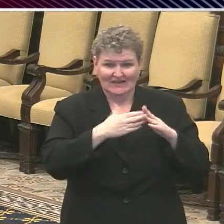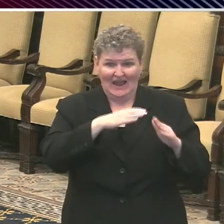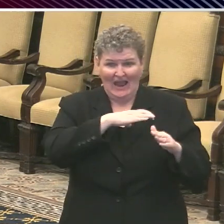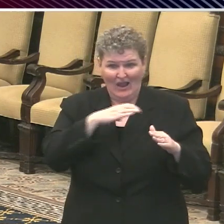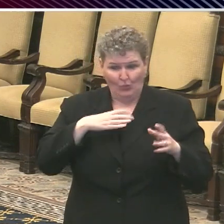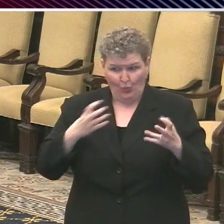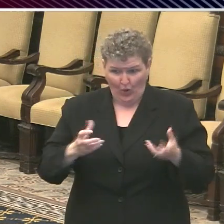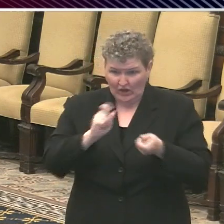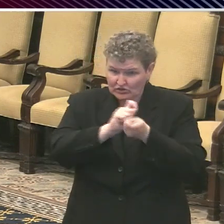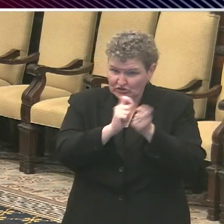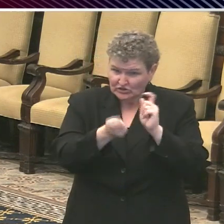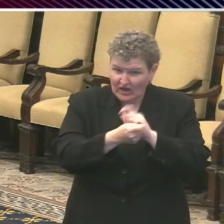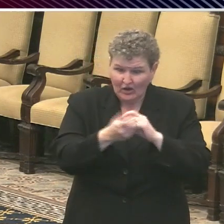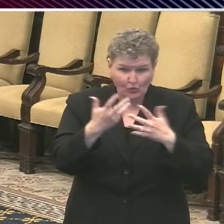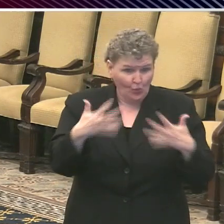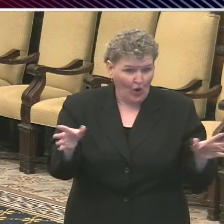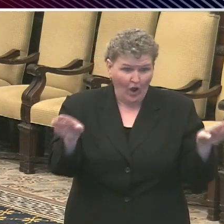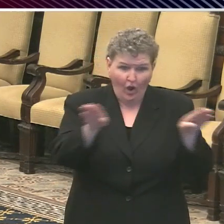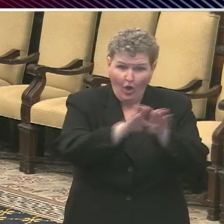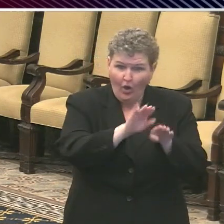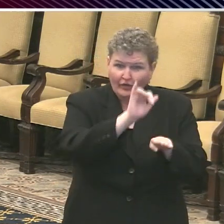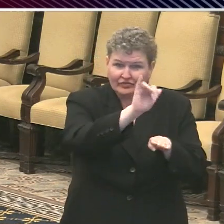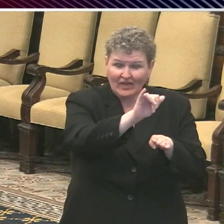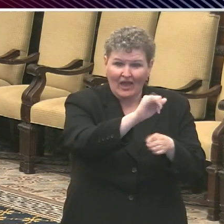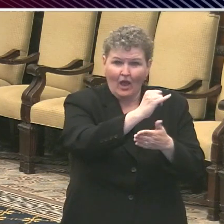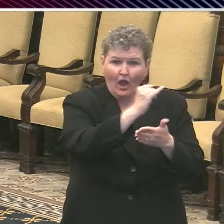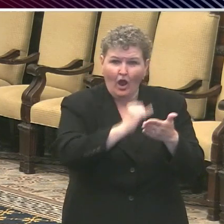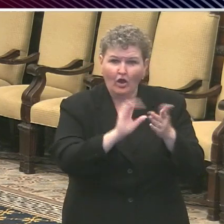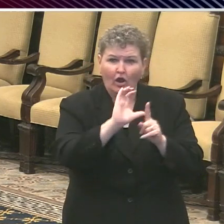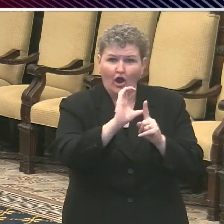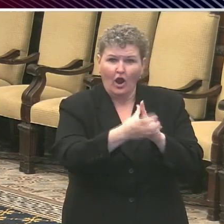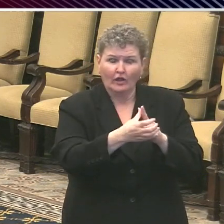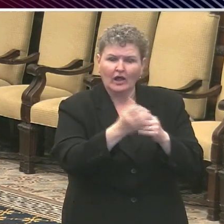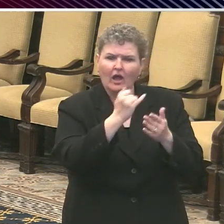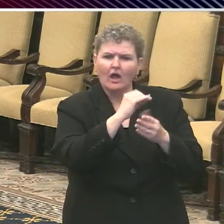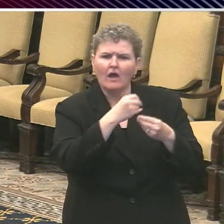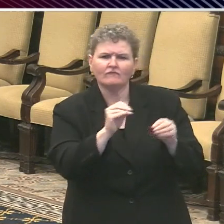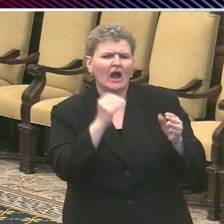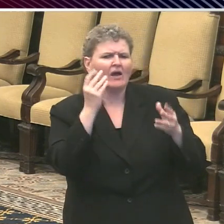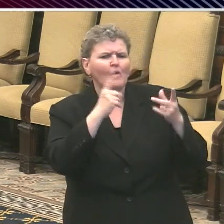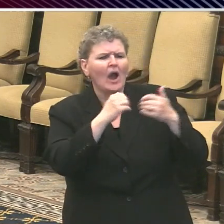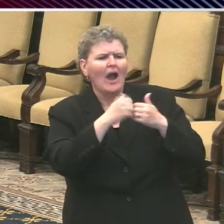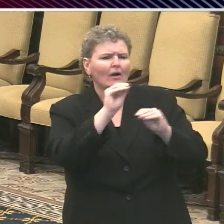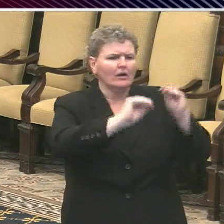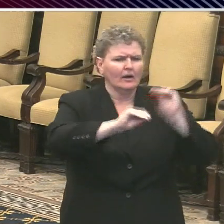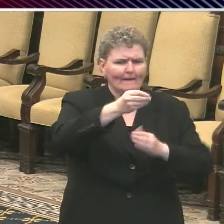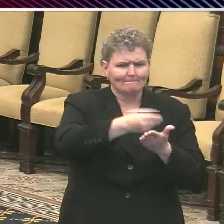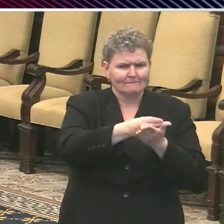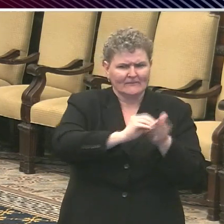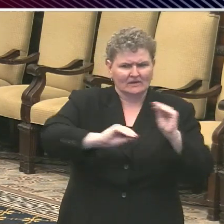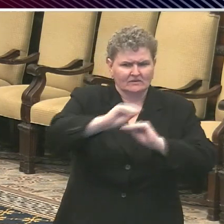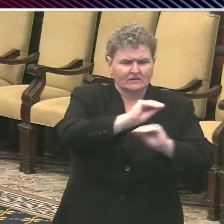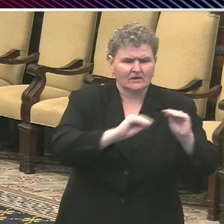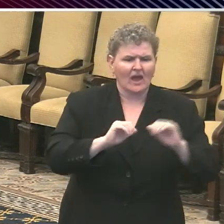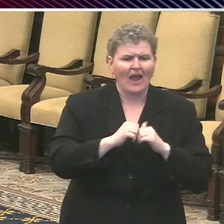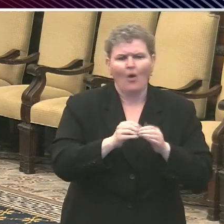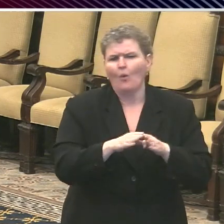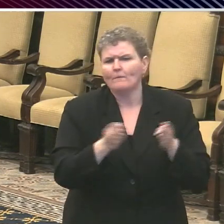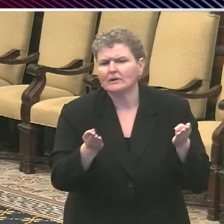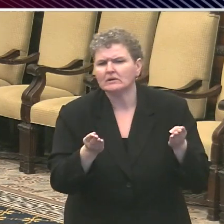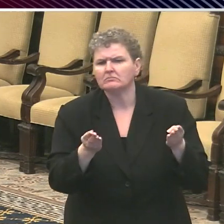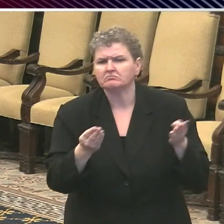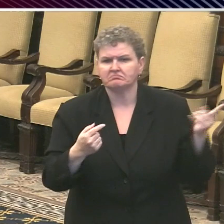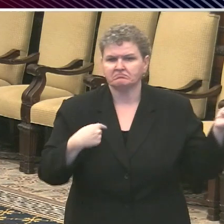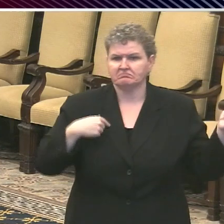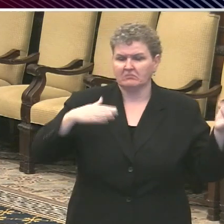up with other cuts that would replace the money that those cuts are saving. I mean, this is not rocket science. The columns have to add